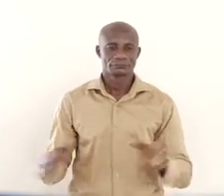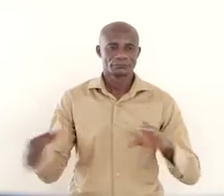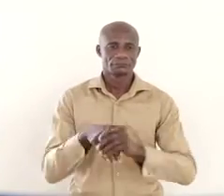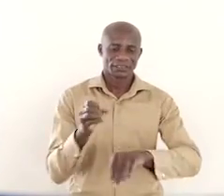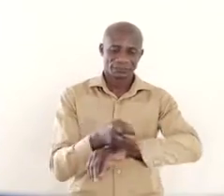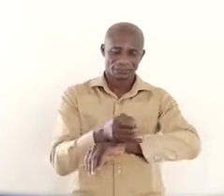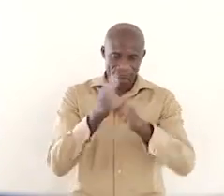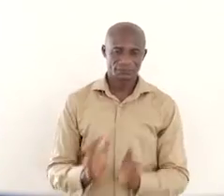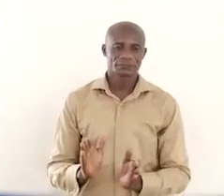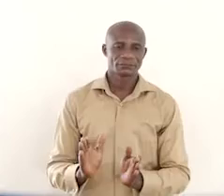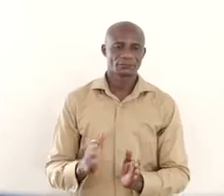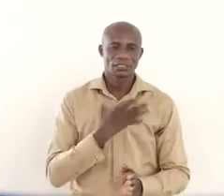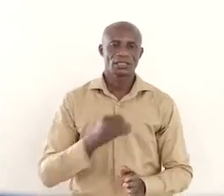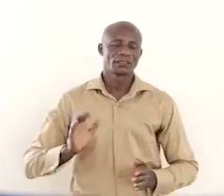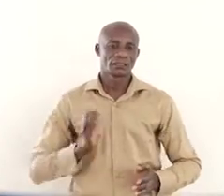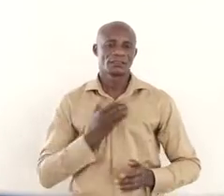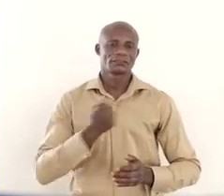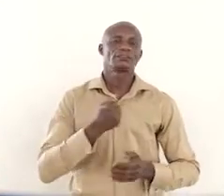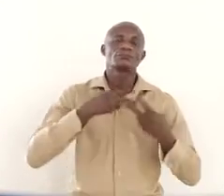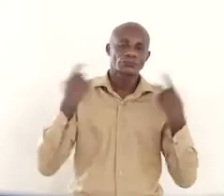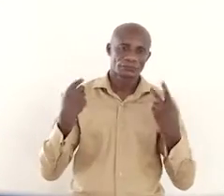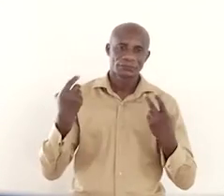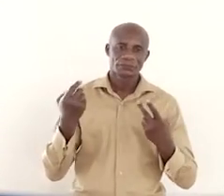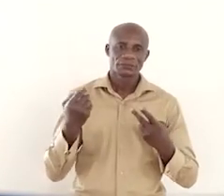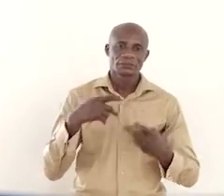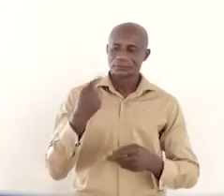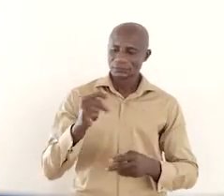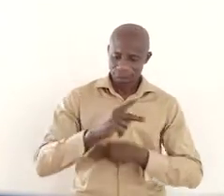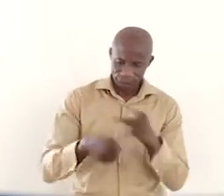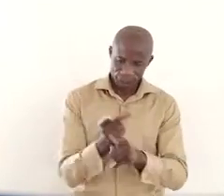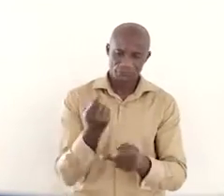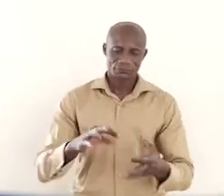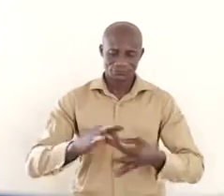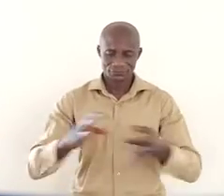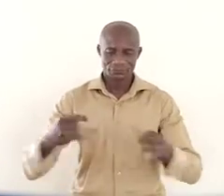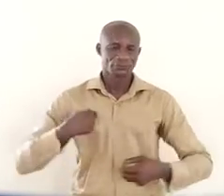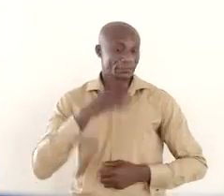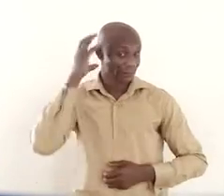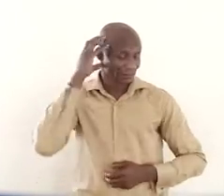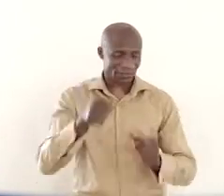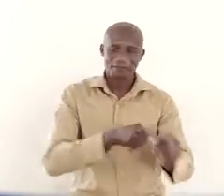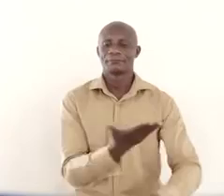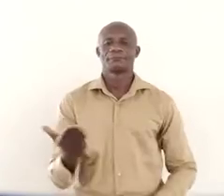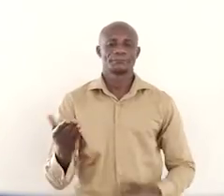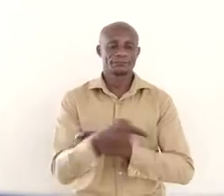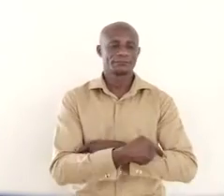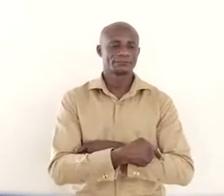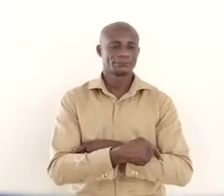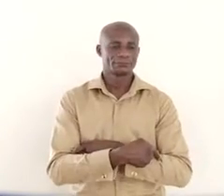Marriage counselors and ourselves, priests, the kind of stories we hear every day.